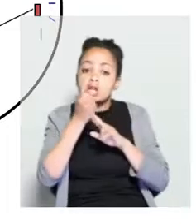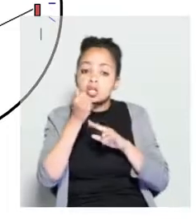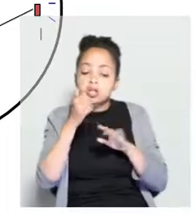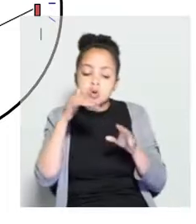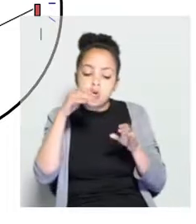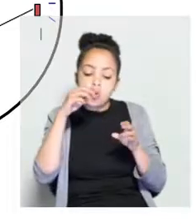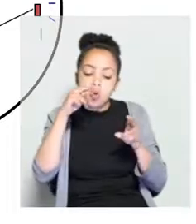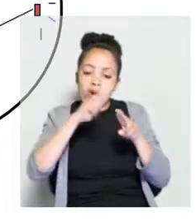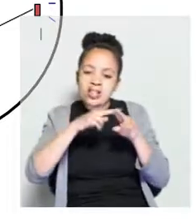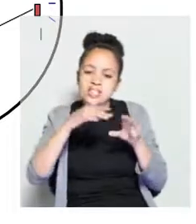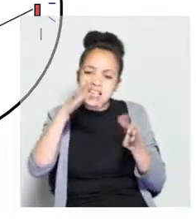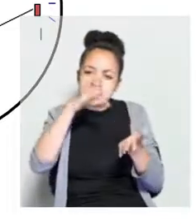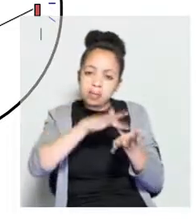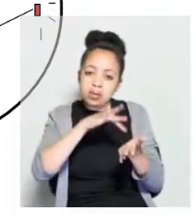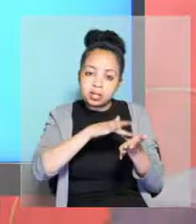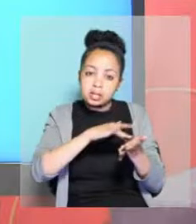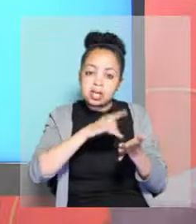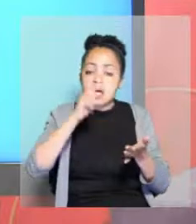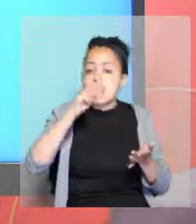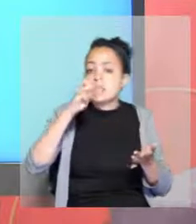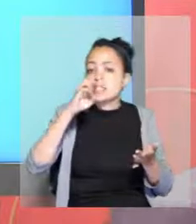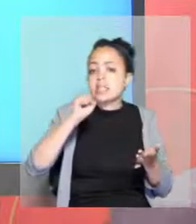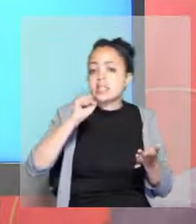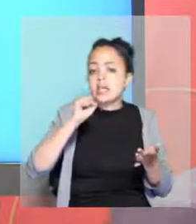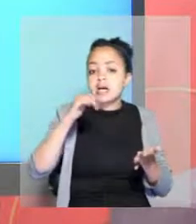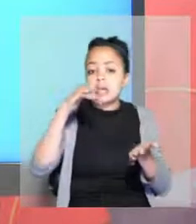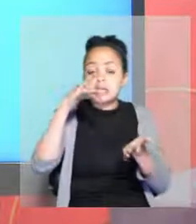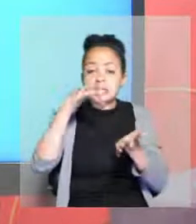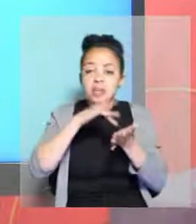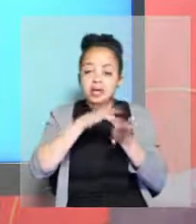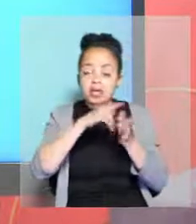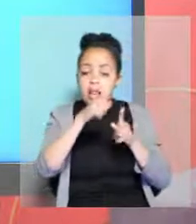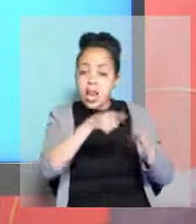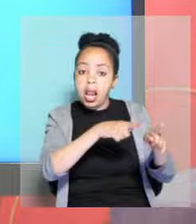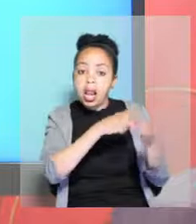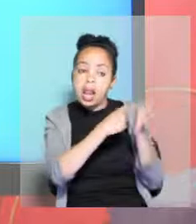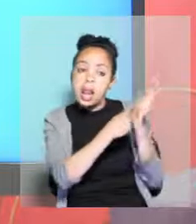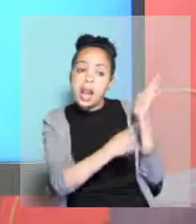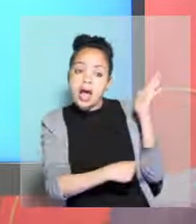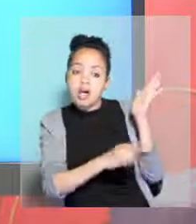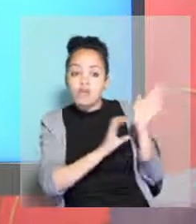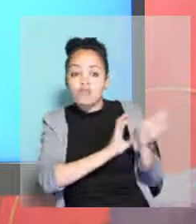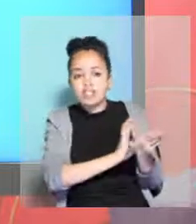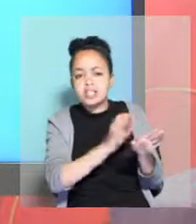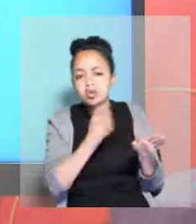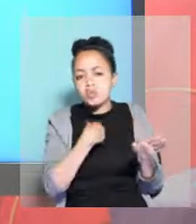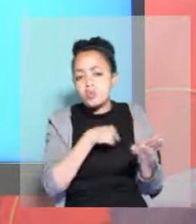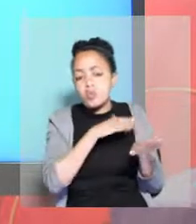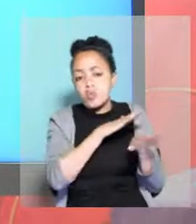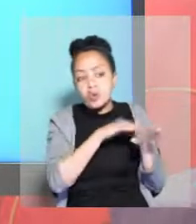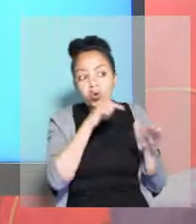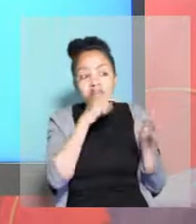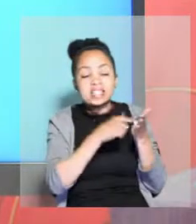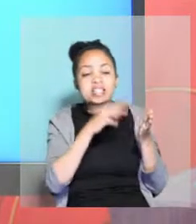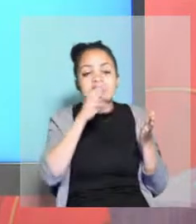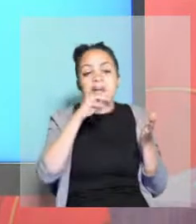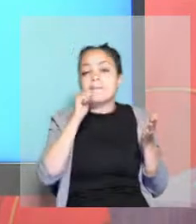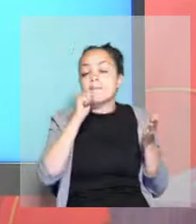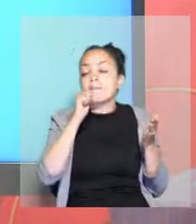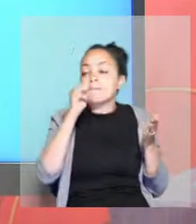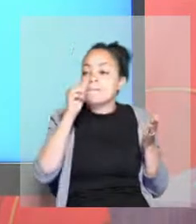middle, when the tetrad become arranged as the middle line of the cell, we call it is said to be metaphase 1.